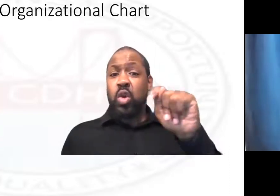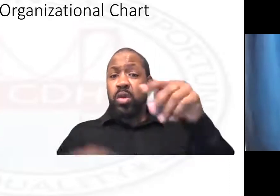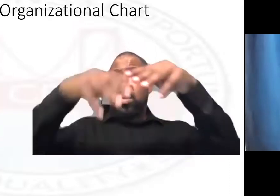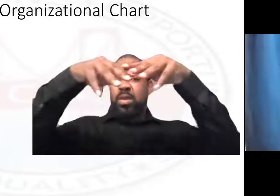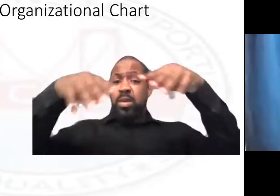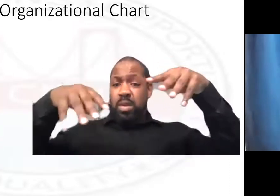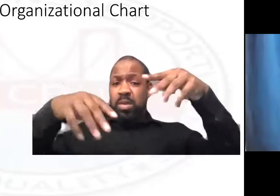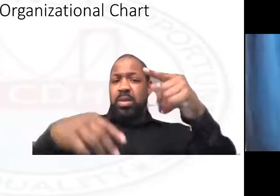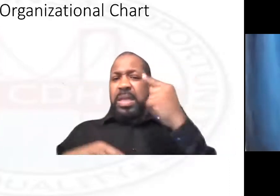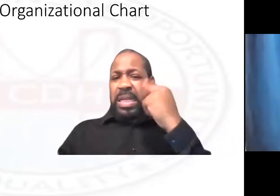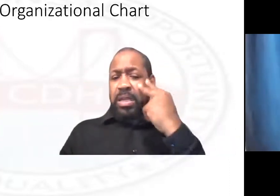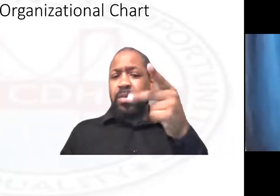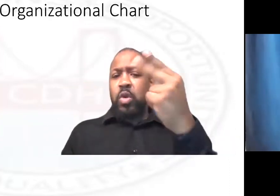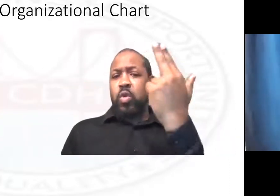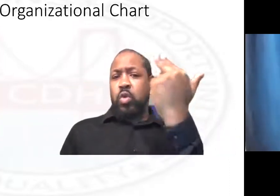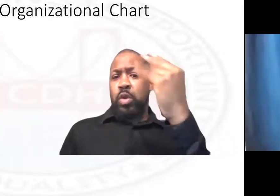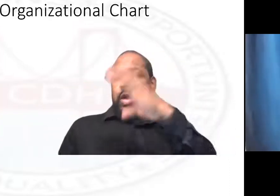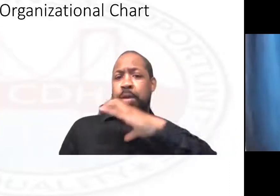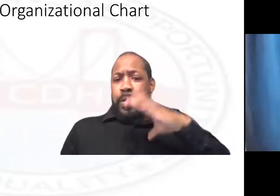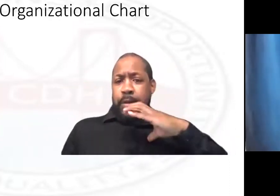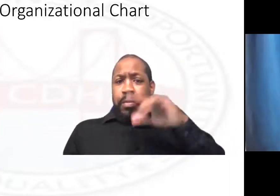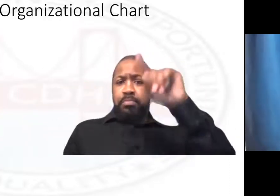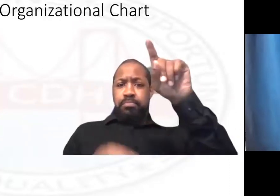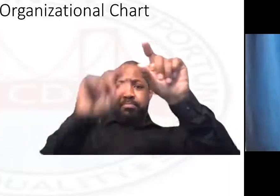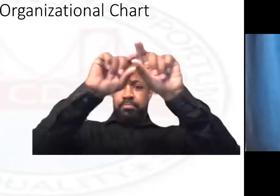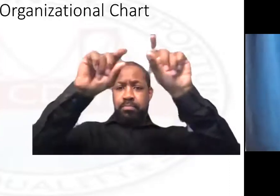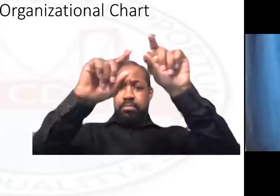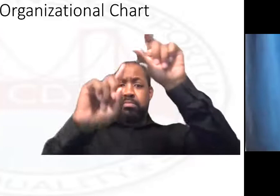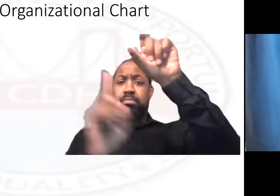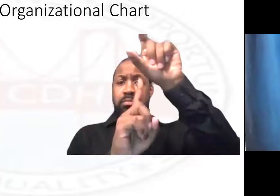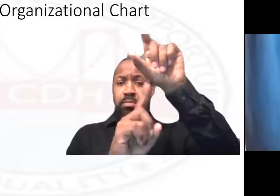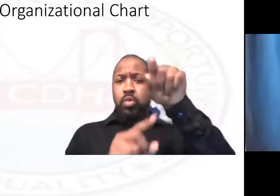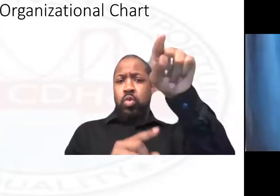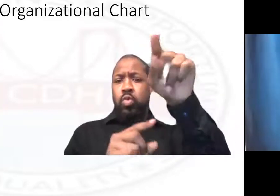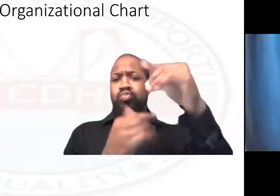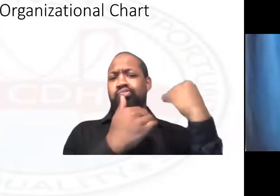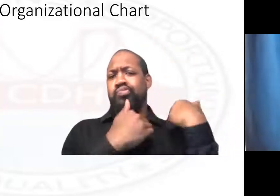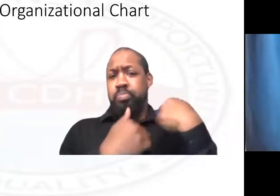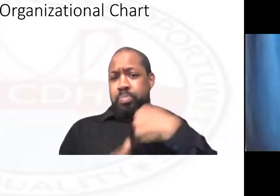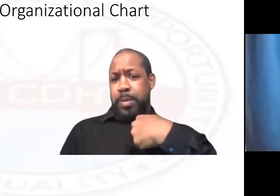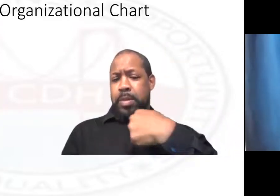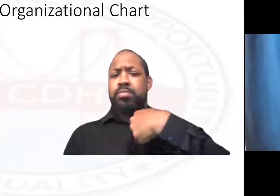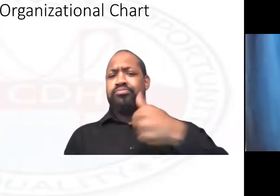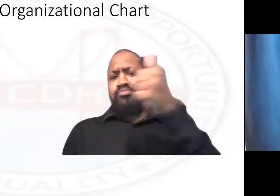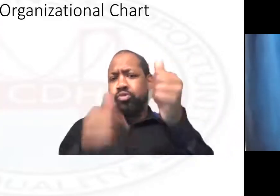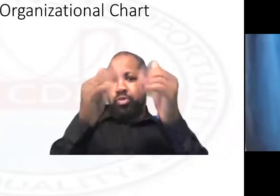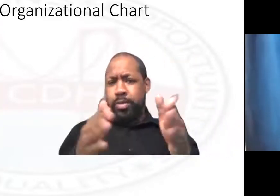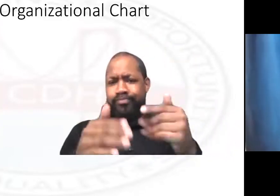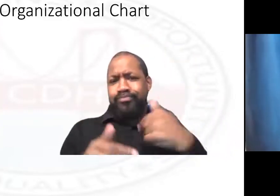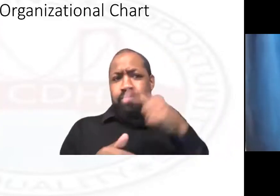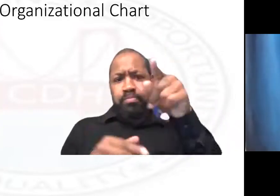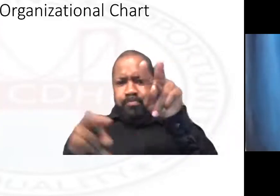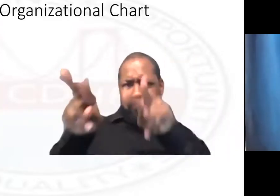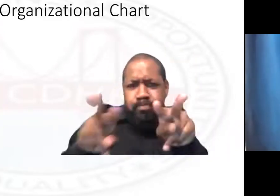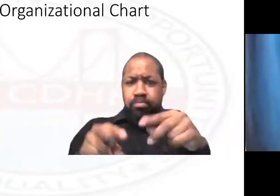Okay. So if you could see that organizational chart, there's the committee of 13, and then